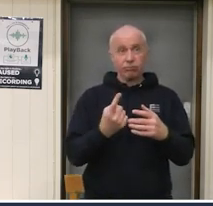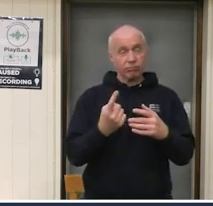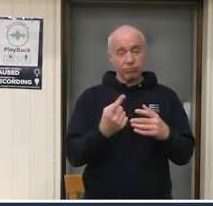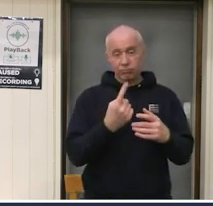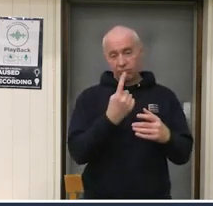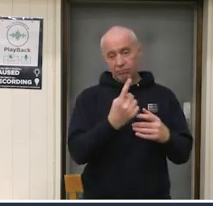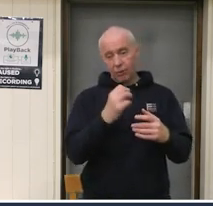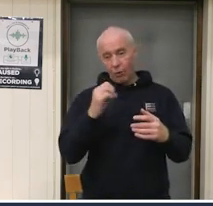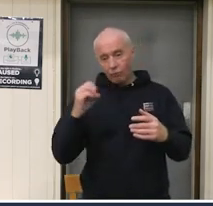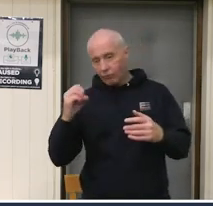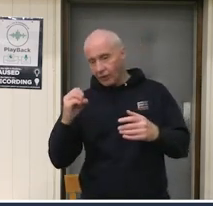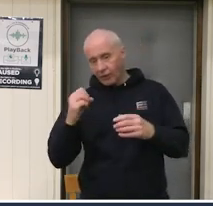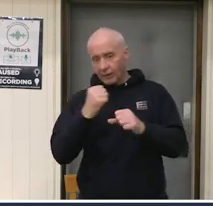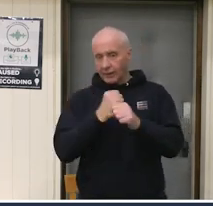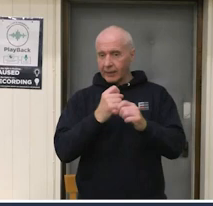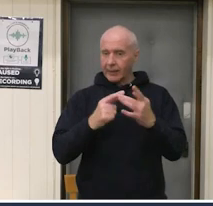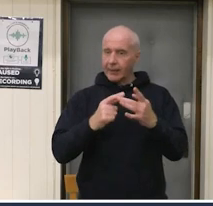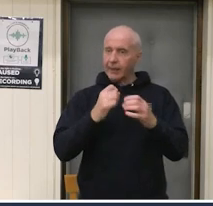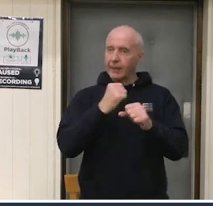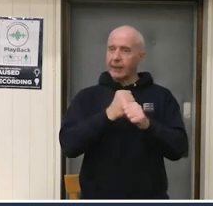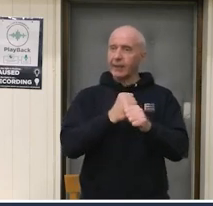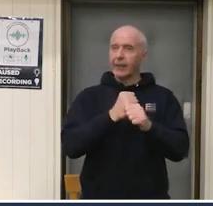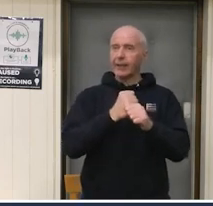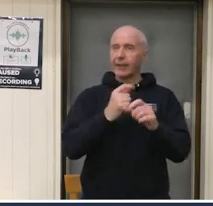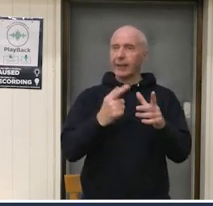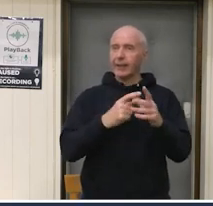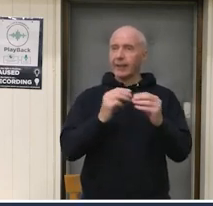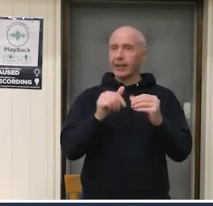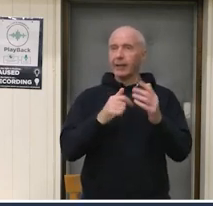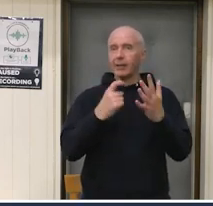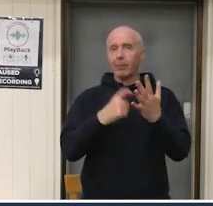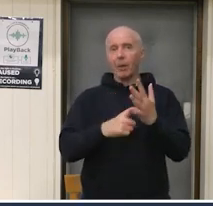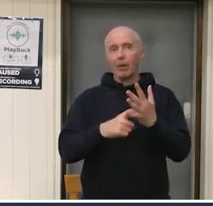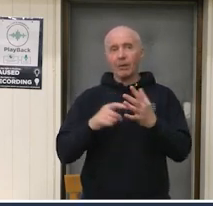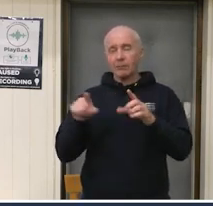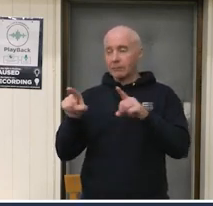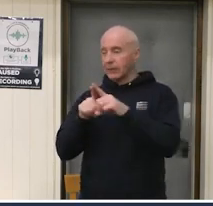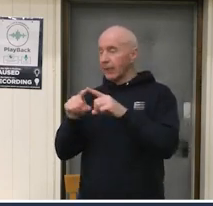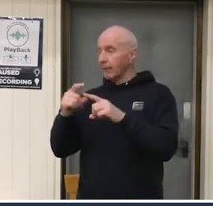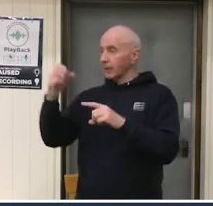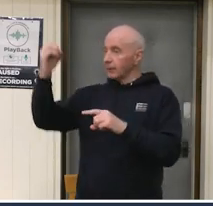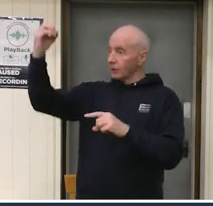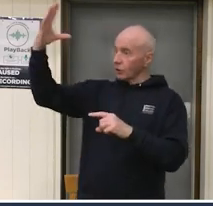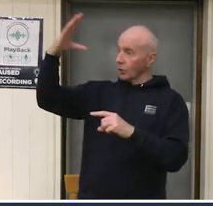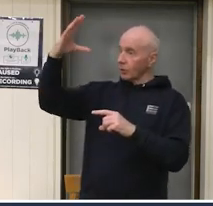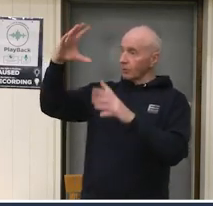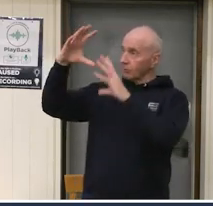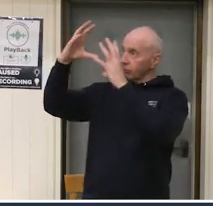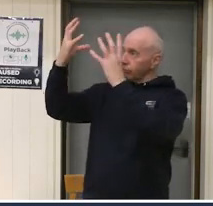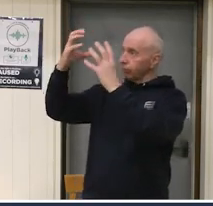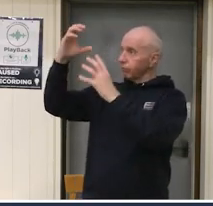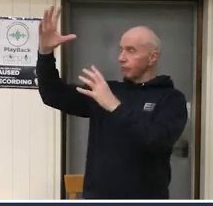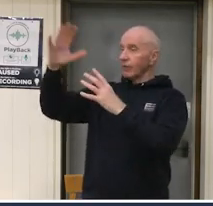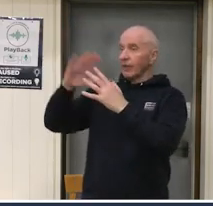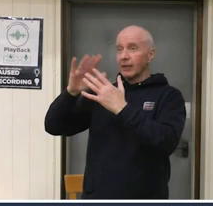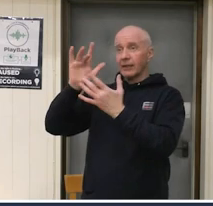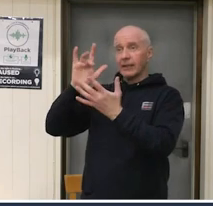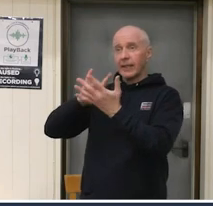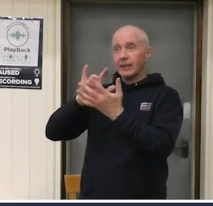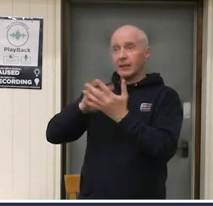that's basically the kind of pressures you get in the center of the sun. It's about 250 gigabar in the center of the sun. So it's like, you can't even comprehend those